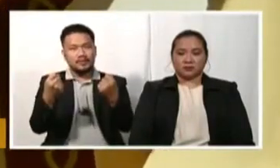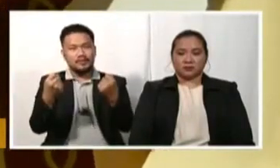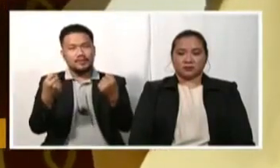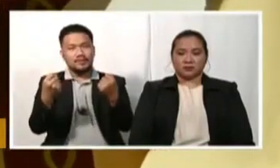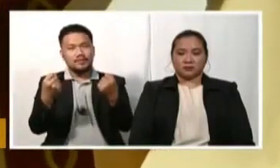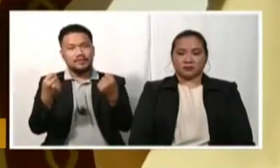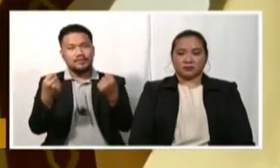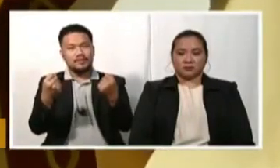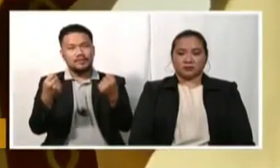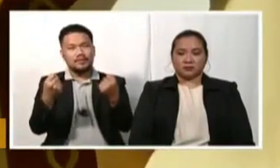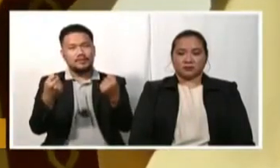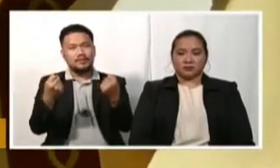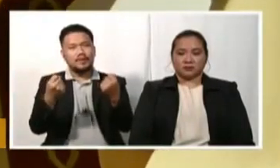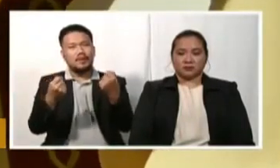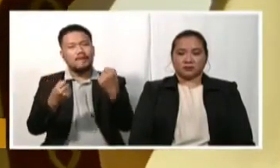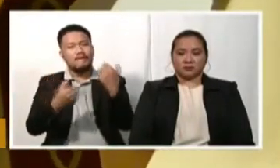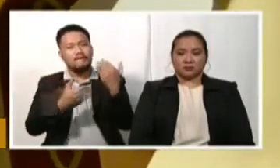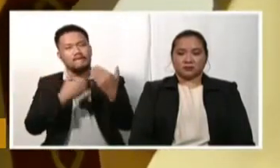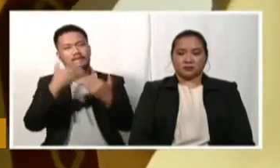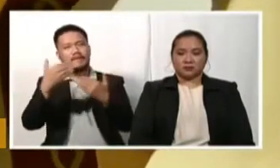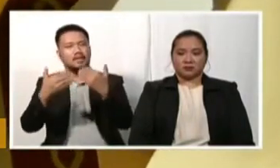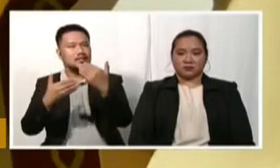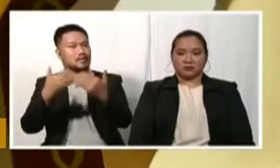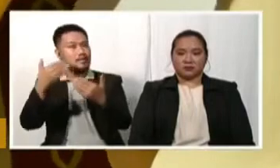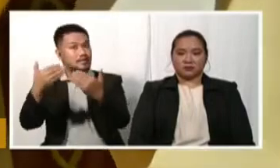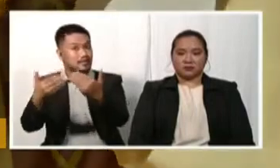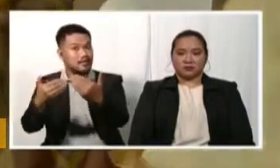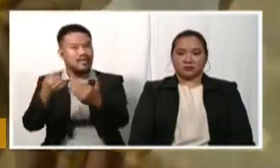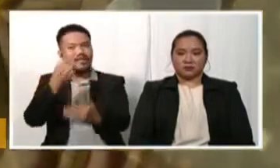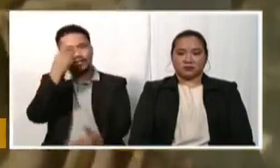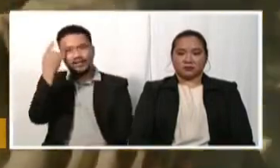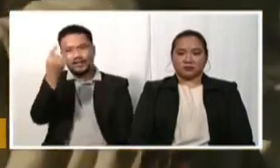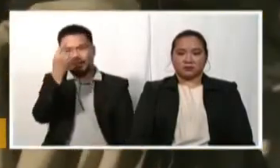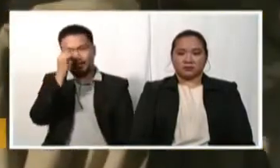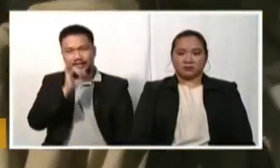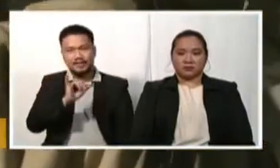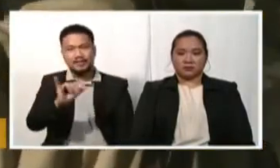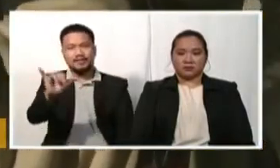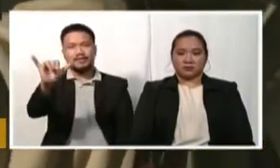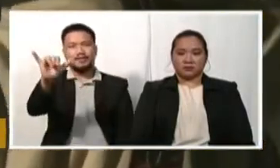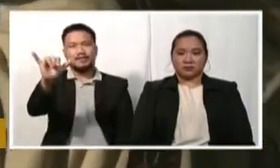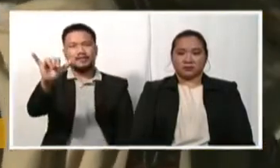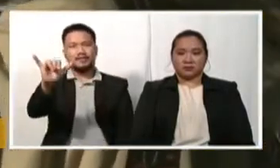through every age and forever. Amen.